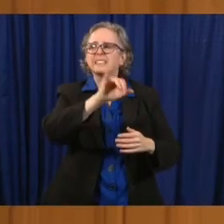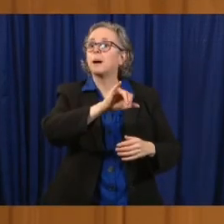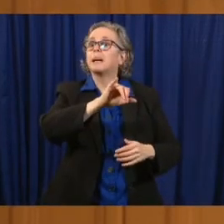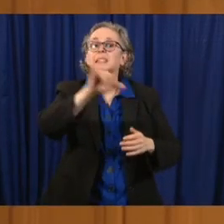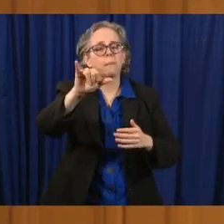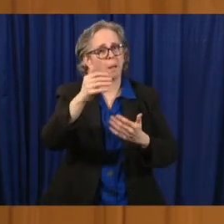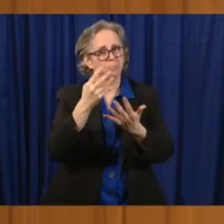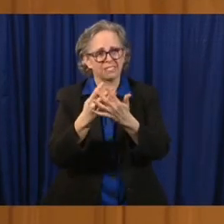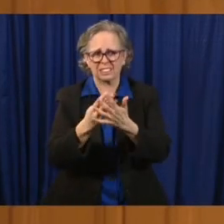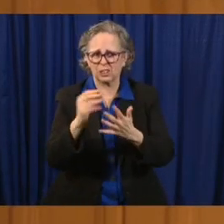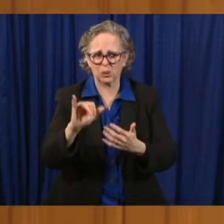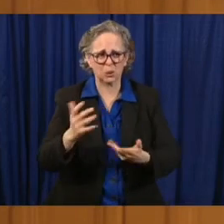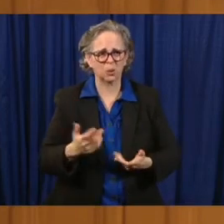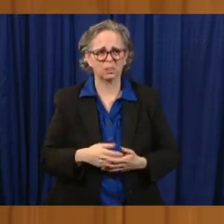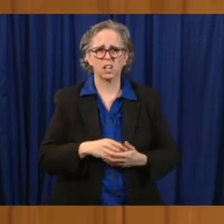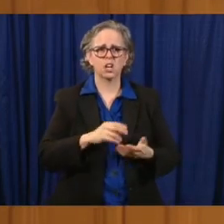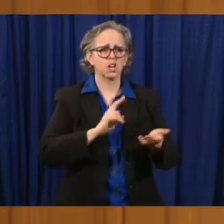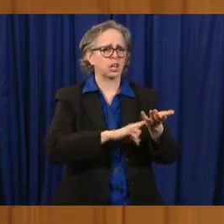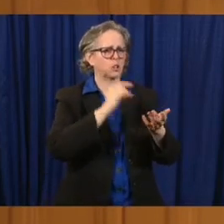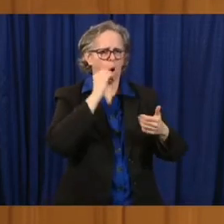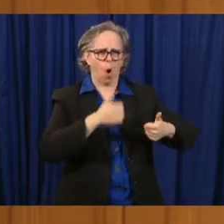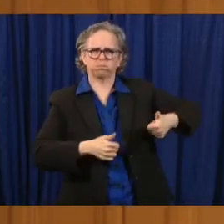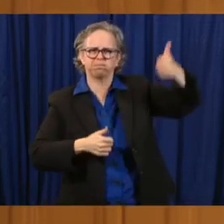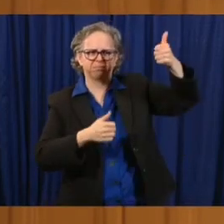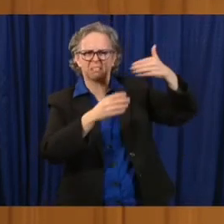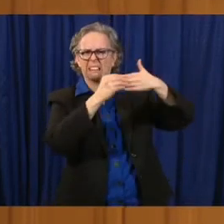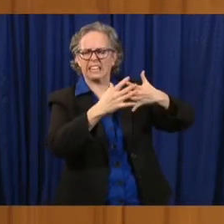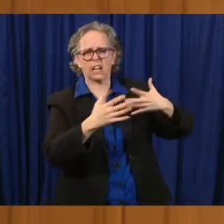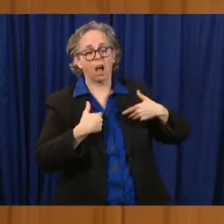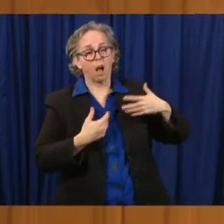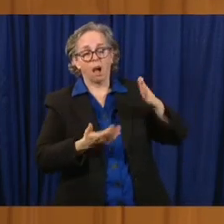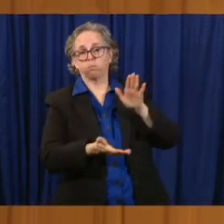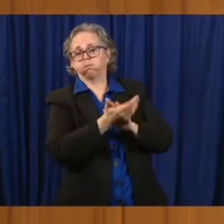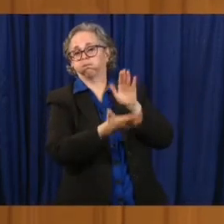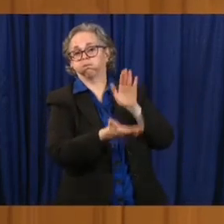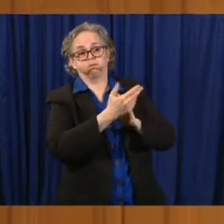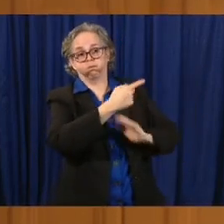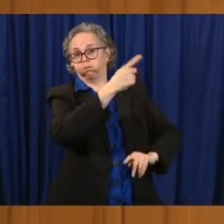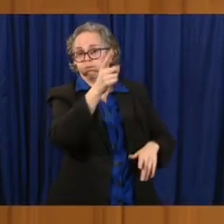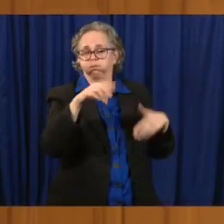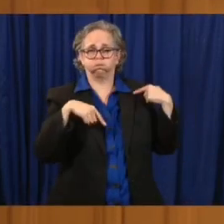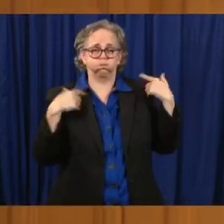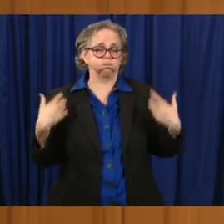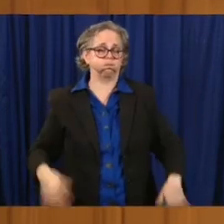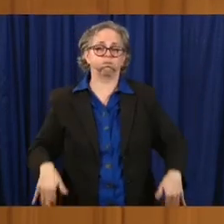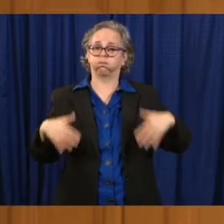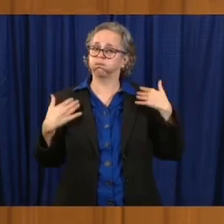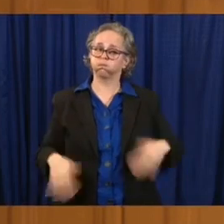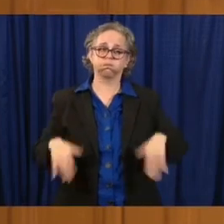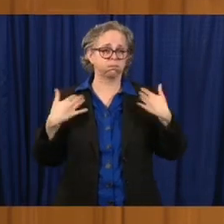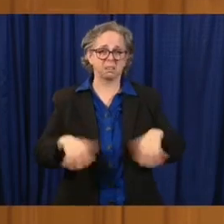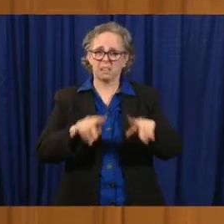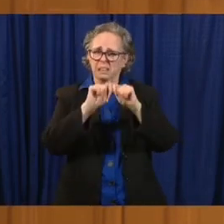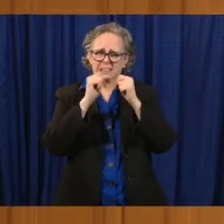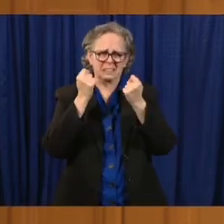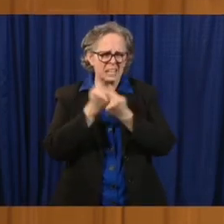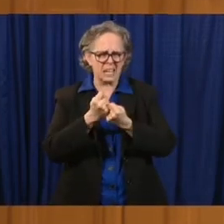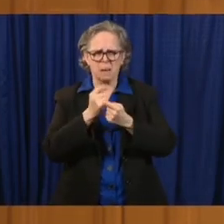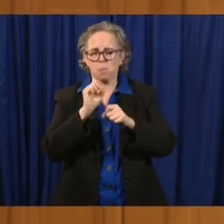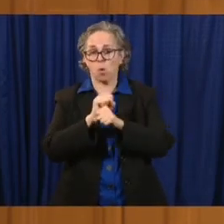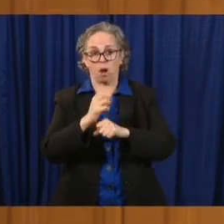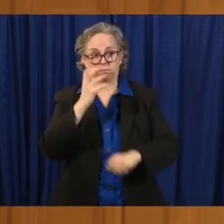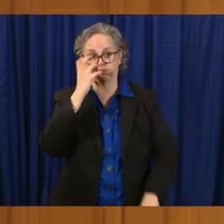about it every newscast or every press briefing here that we have, but we've had teams working tirelessly on all of